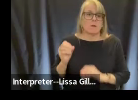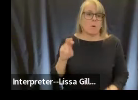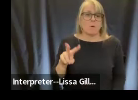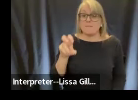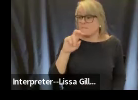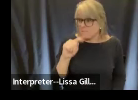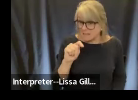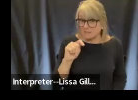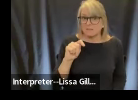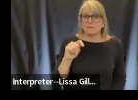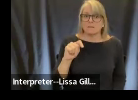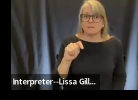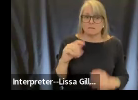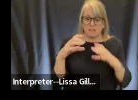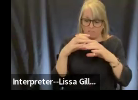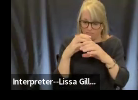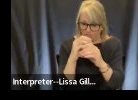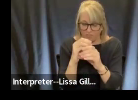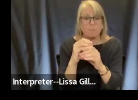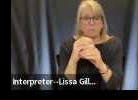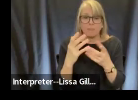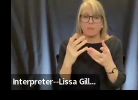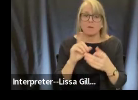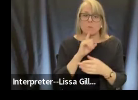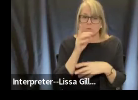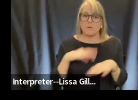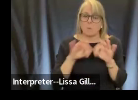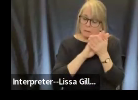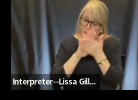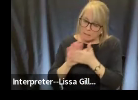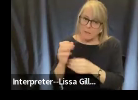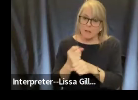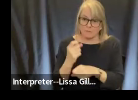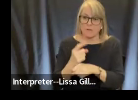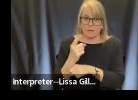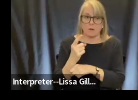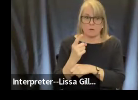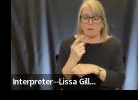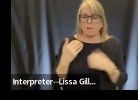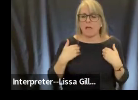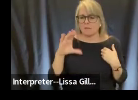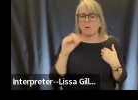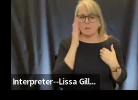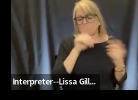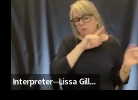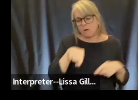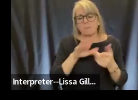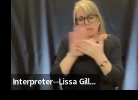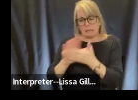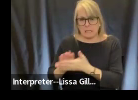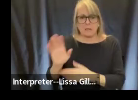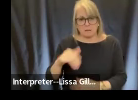lint filter every time you use the dryer is an effective way of trying to prevent the ductwork from getting clogged up